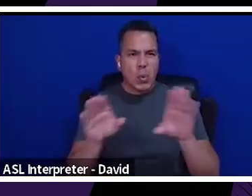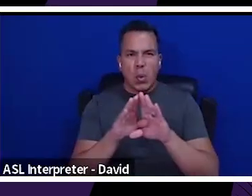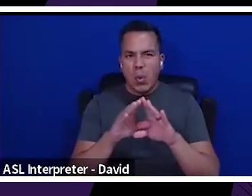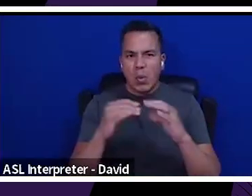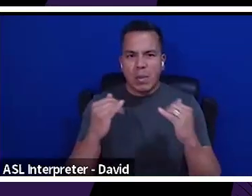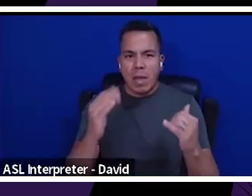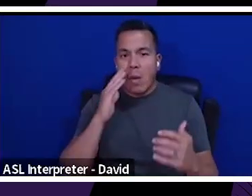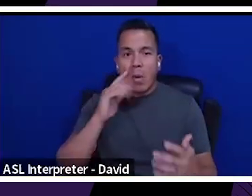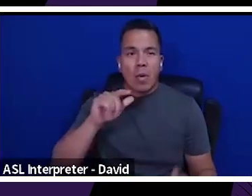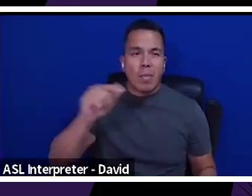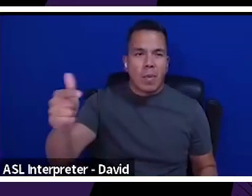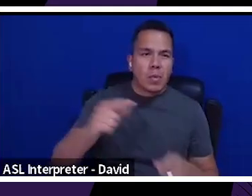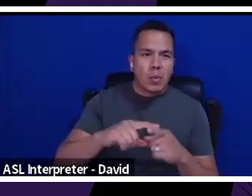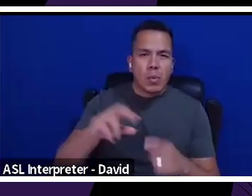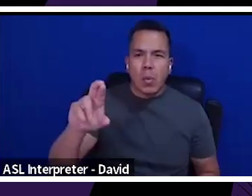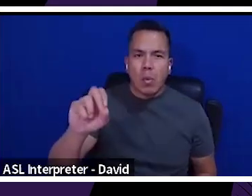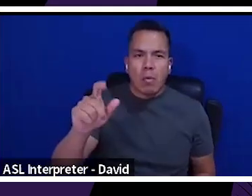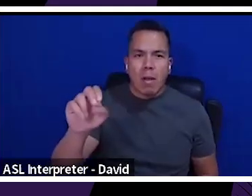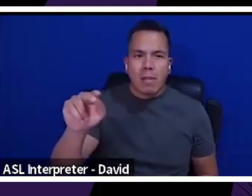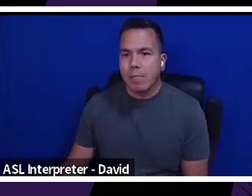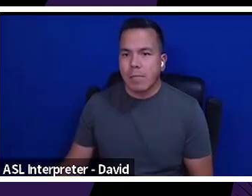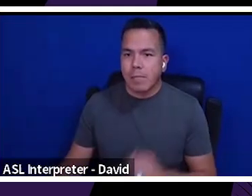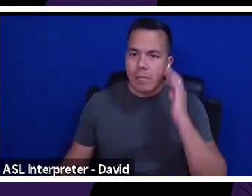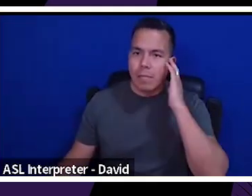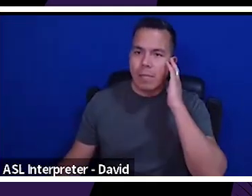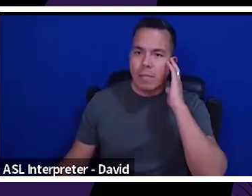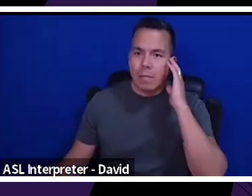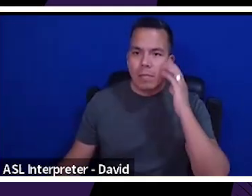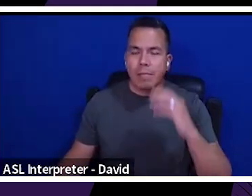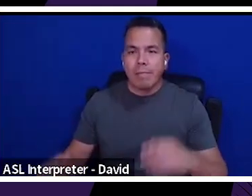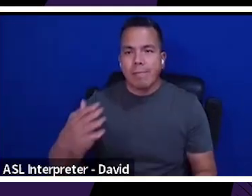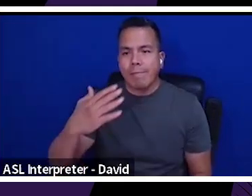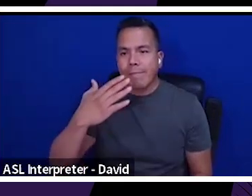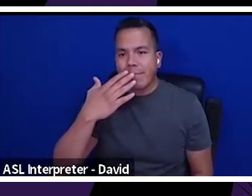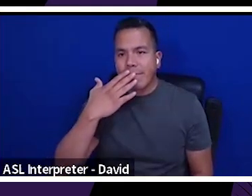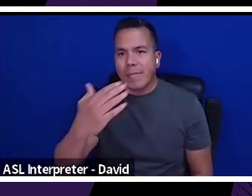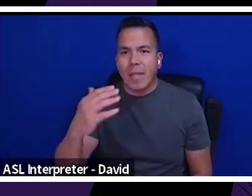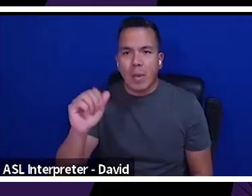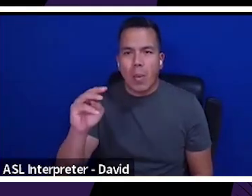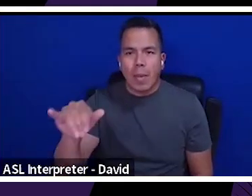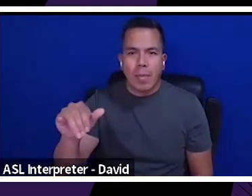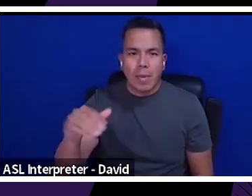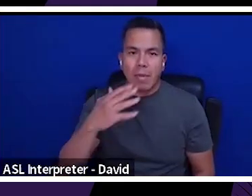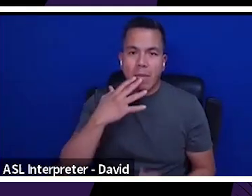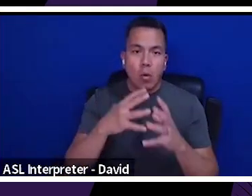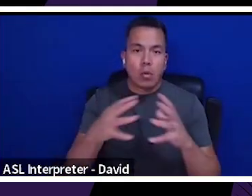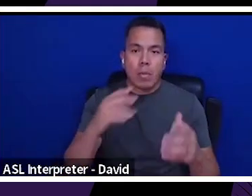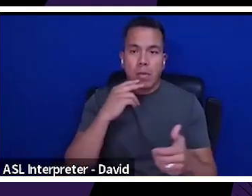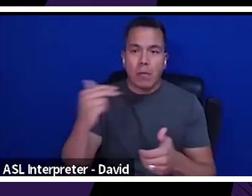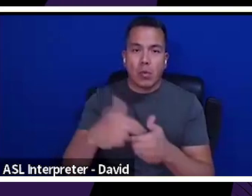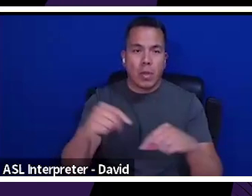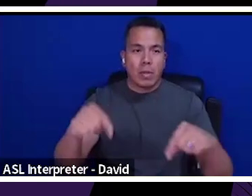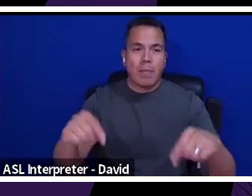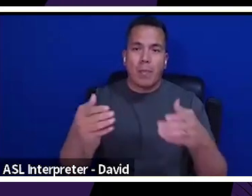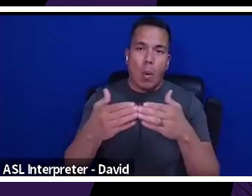going to pass it over to Roxana to finish up. I want to thank everyone for joining Open Assembly today. It was